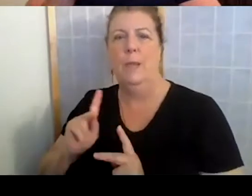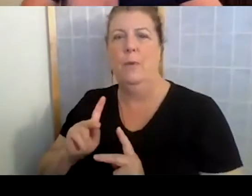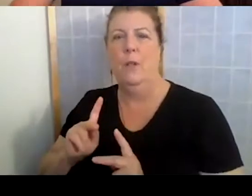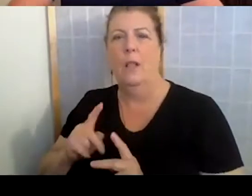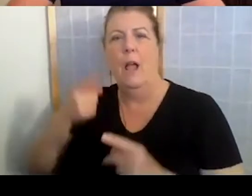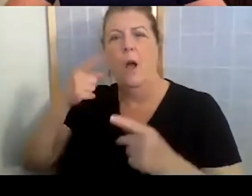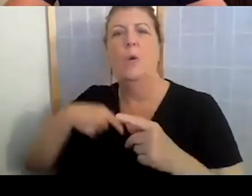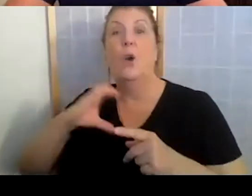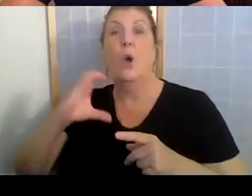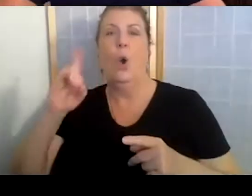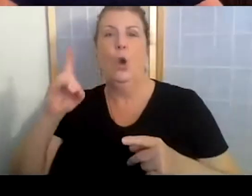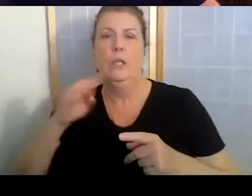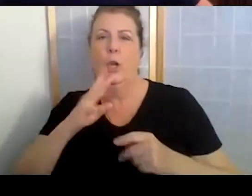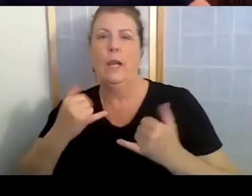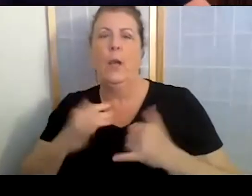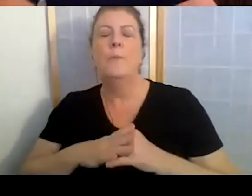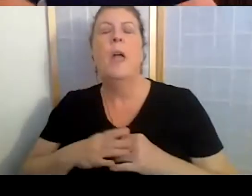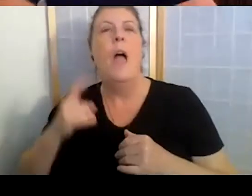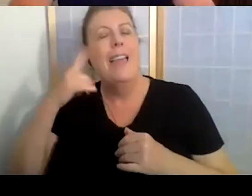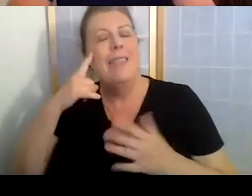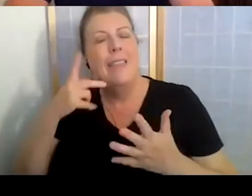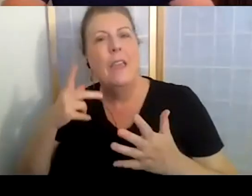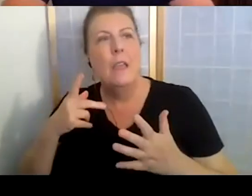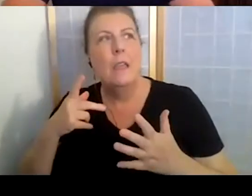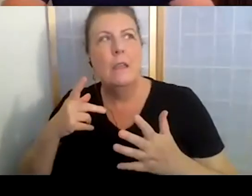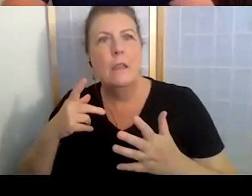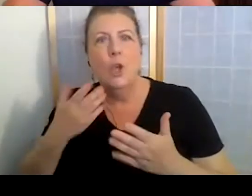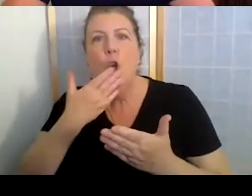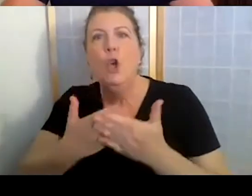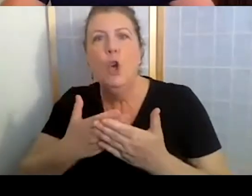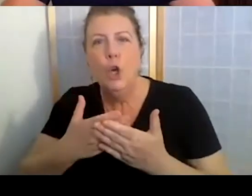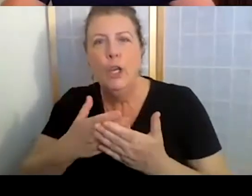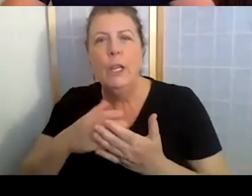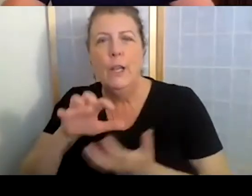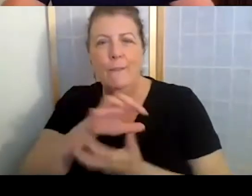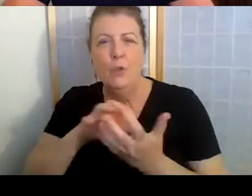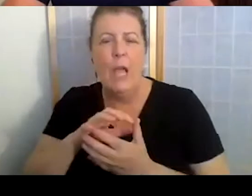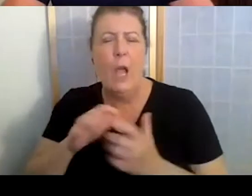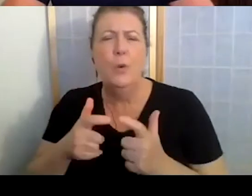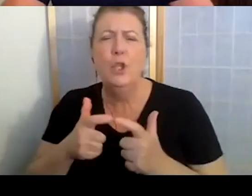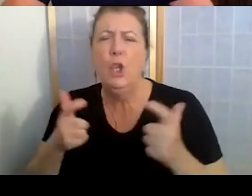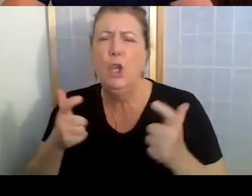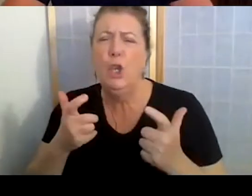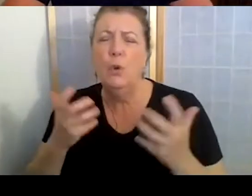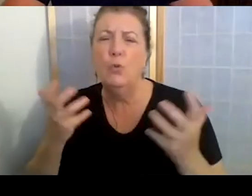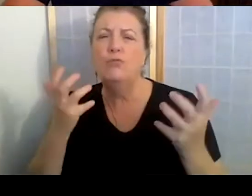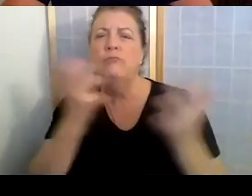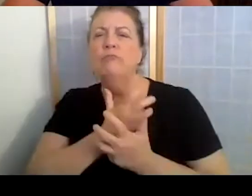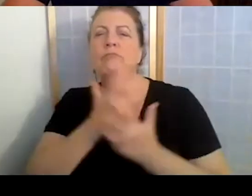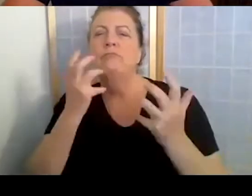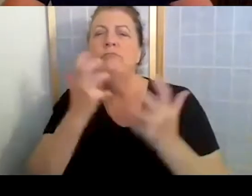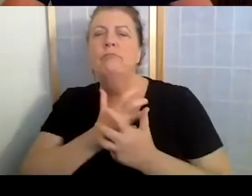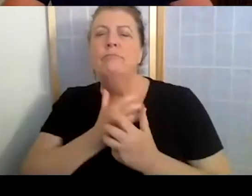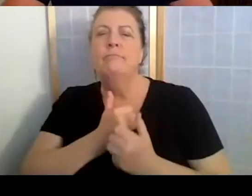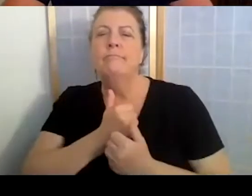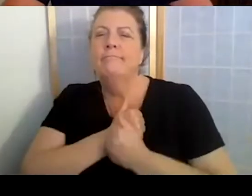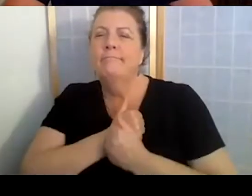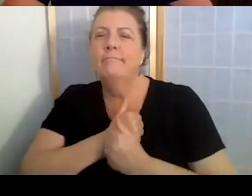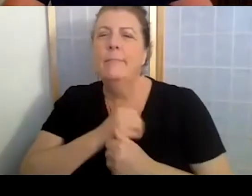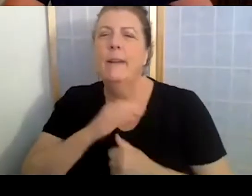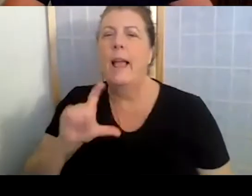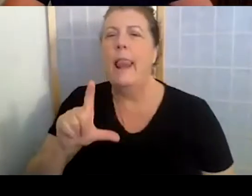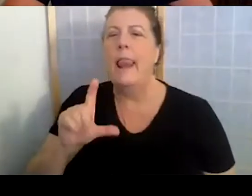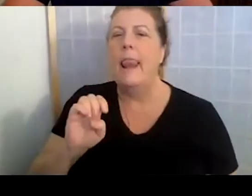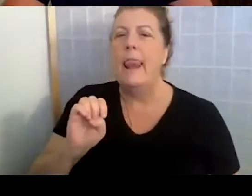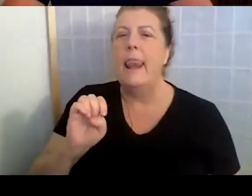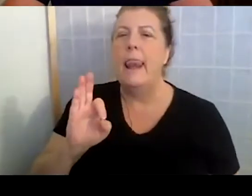confusion in that, you know, I was a huge Leftovers fan before I met Damon. And one of the